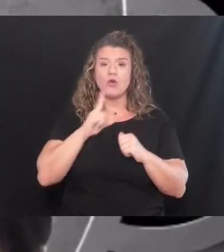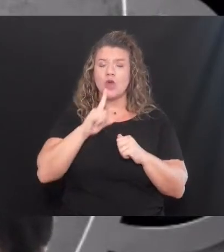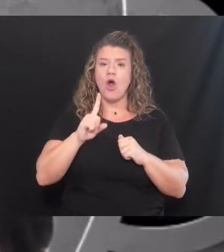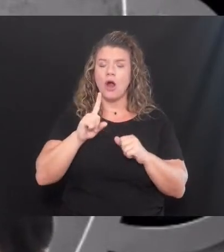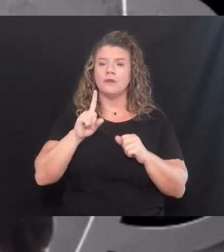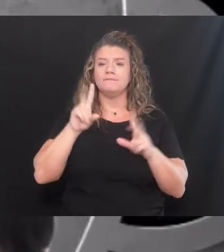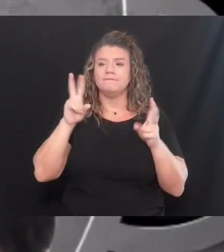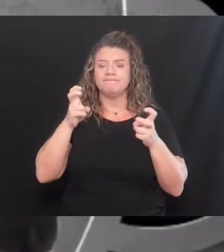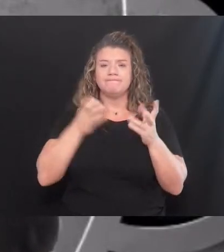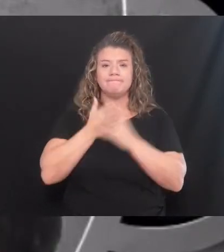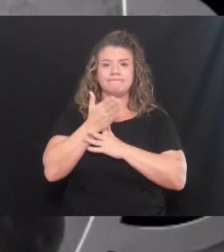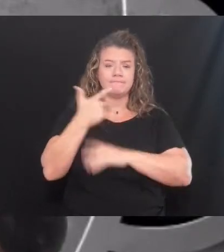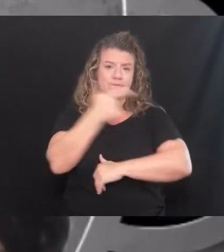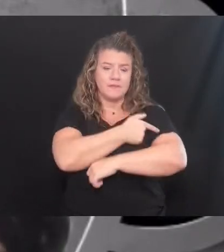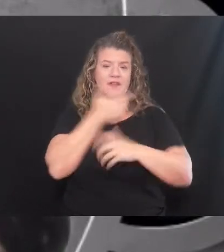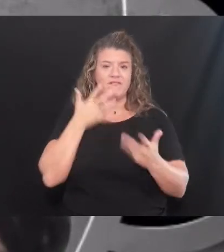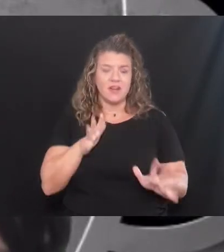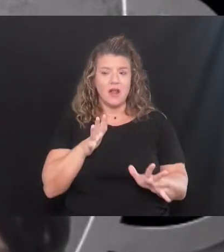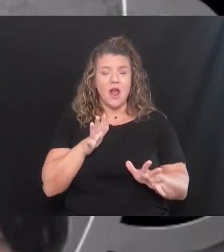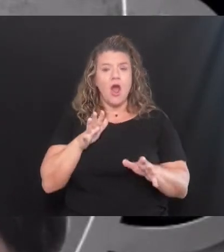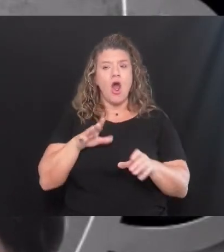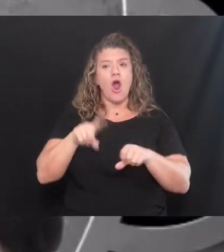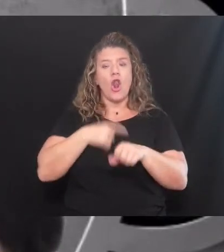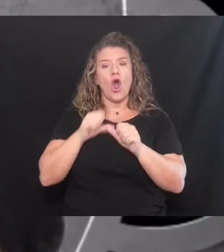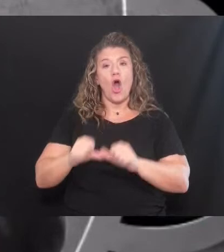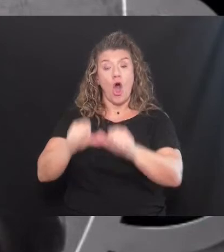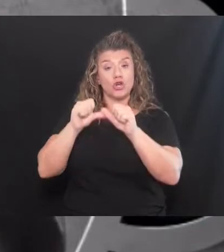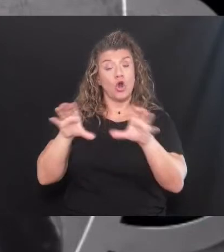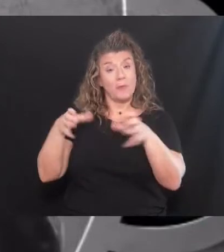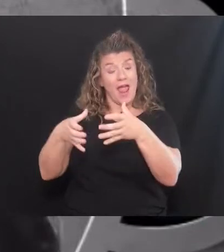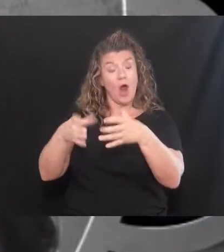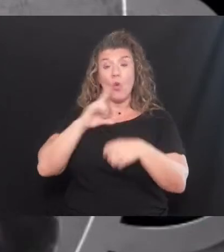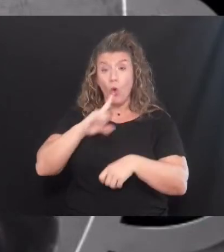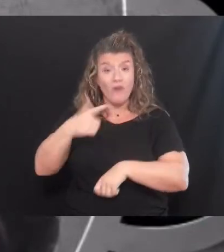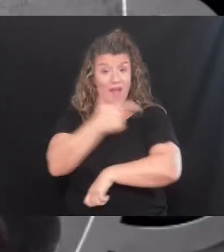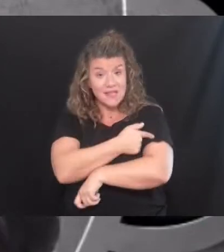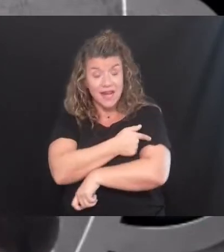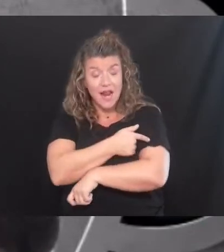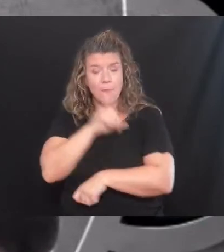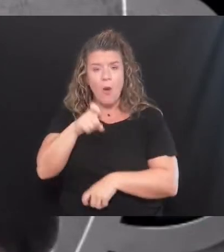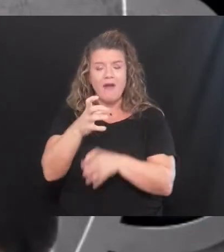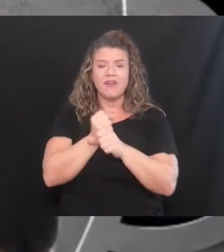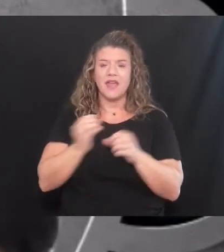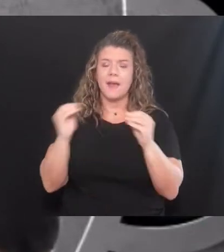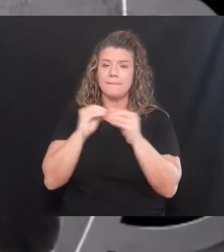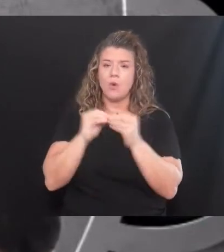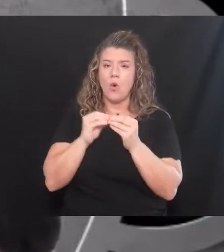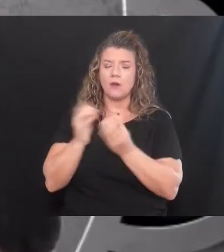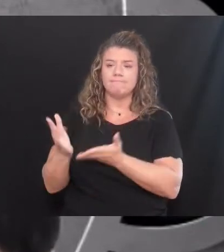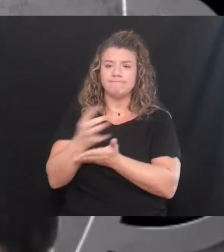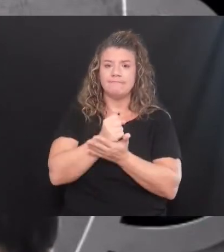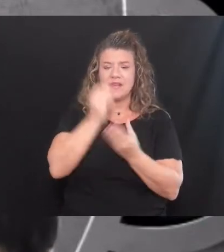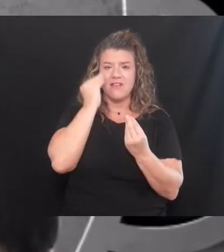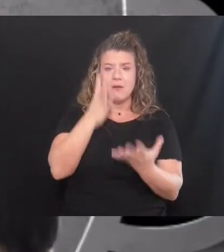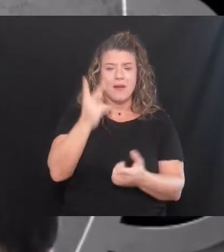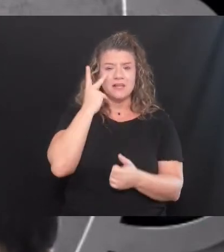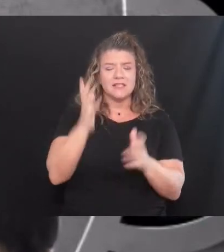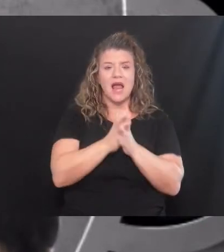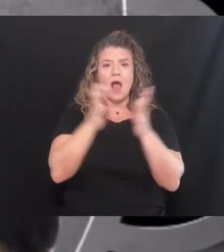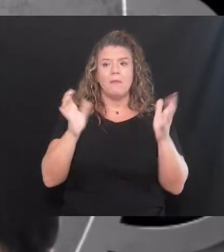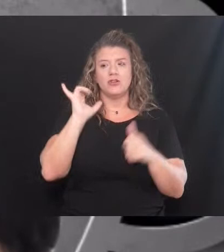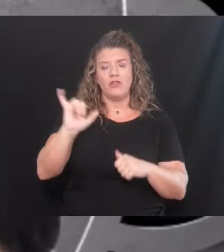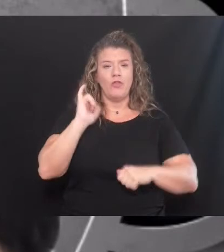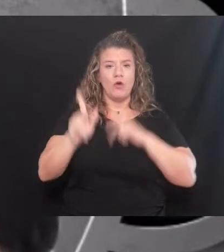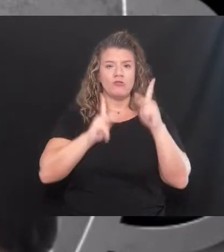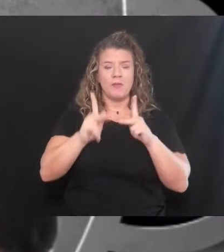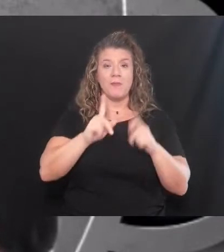because a lot of our long-term care facilities were vaccinated, but we'll have to get some more data and information to see how much of those are vaccine